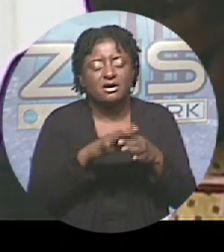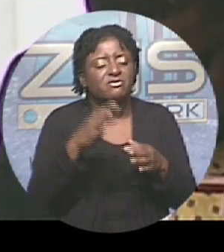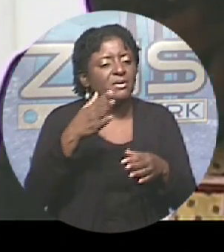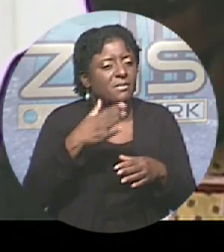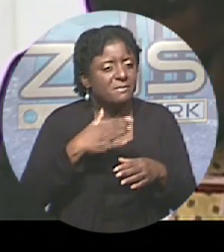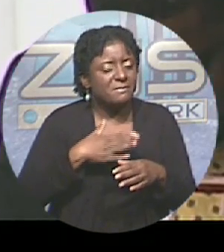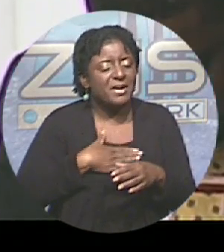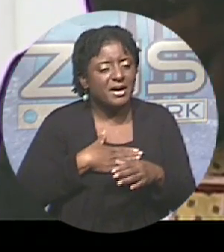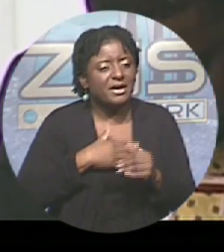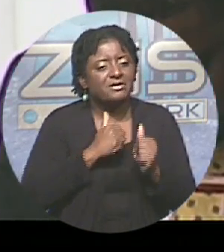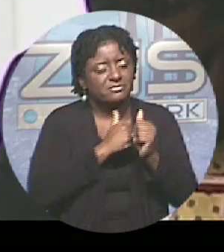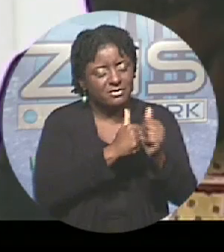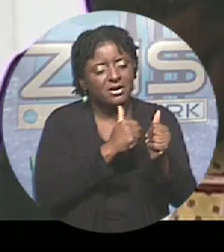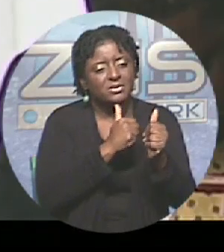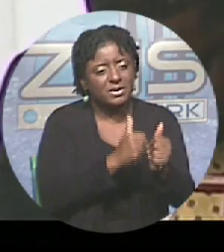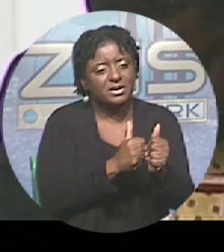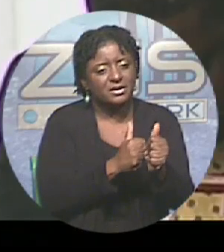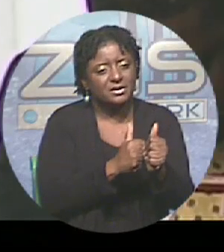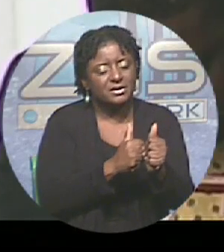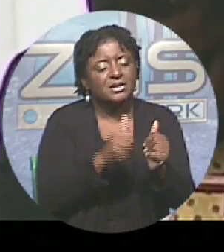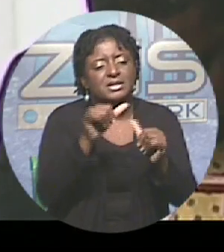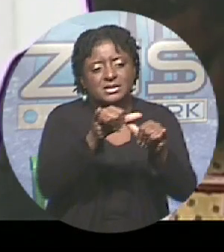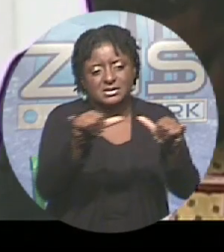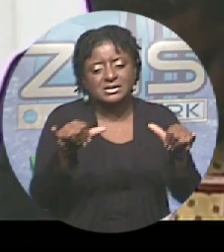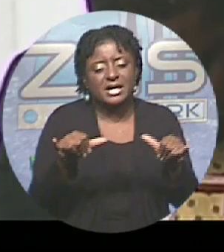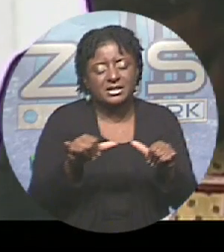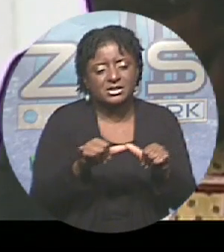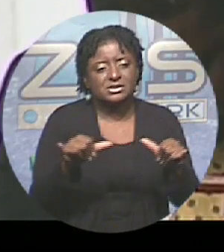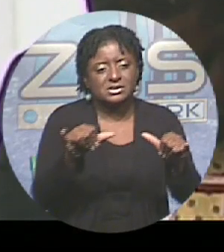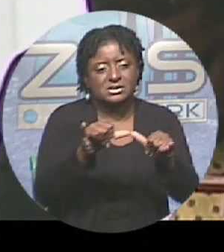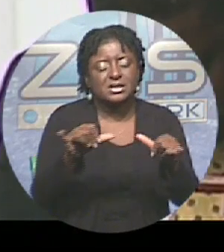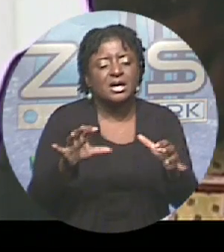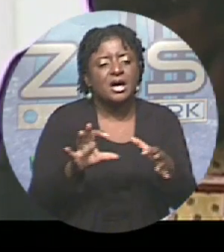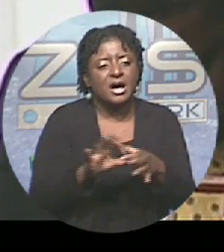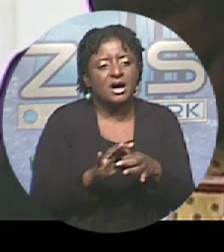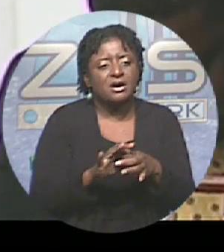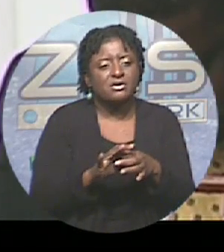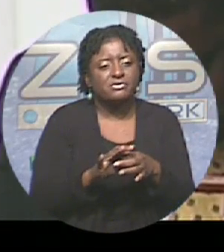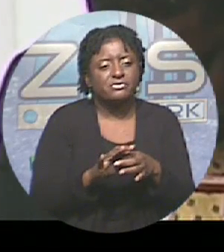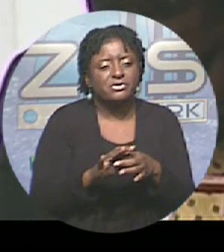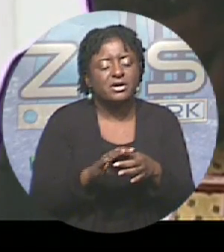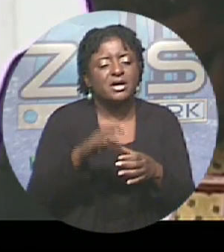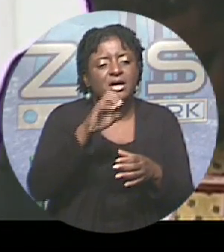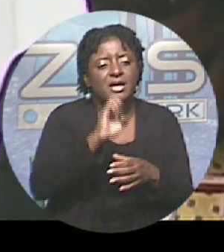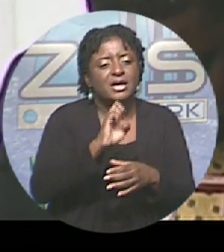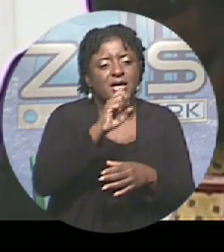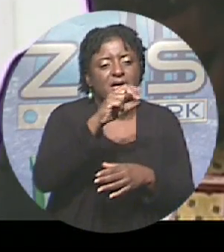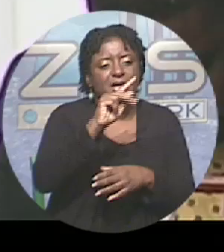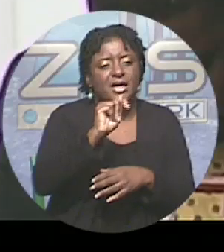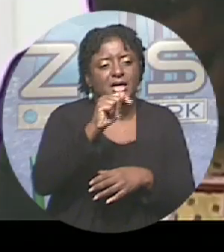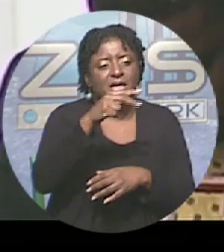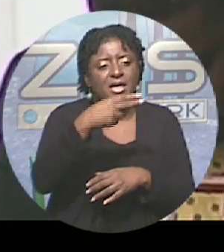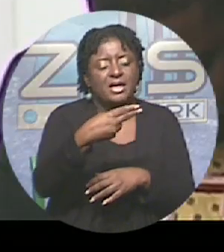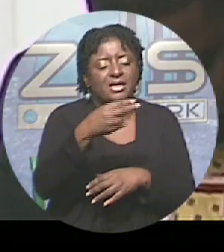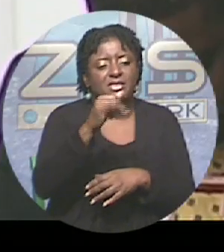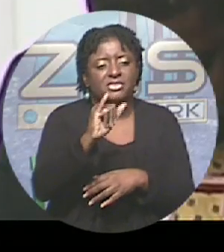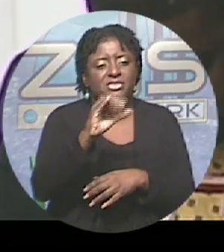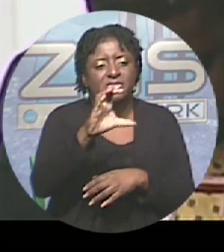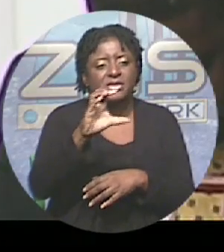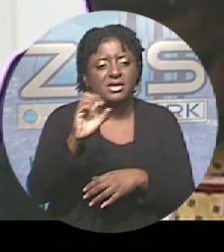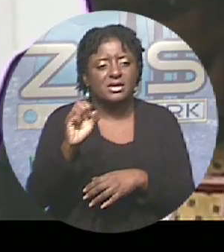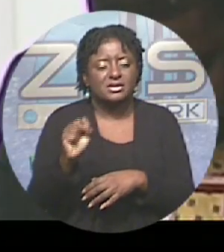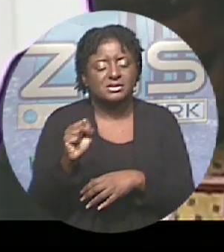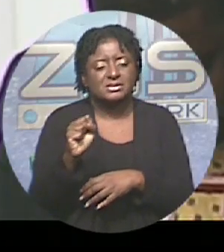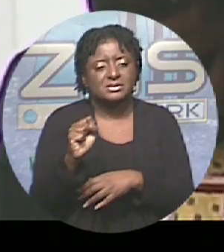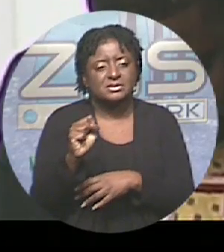my adherence to the standards of ethics that I learned from my father. And I say